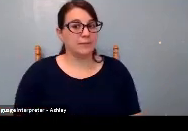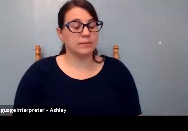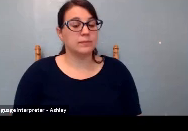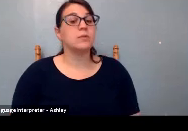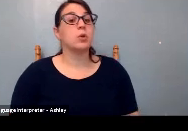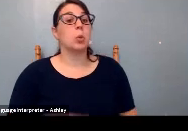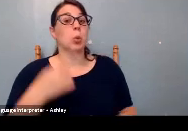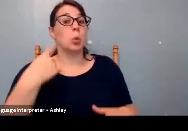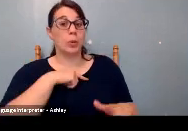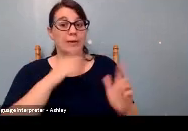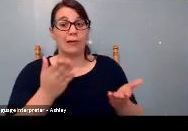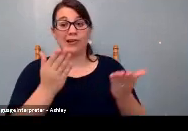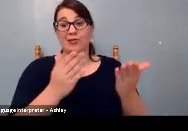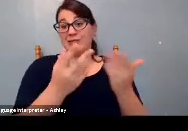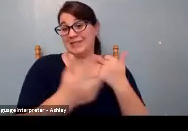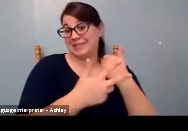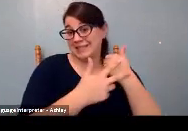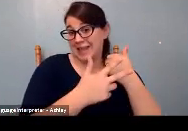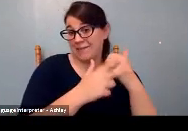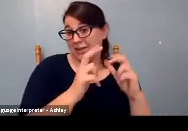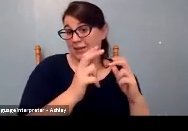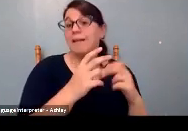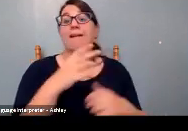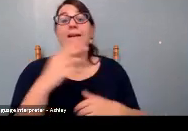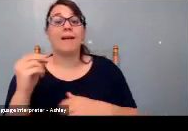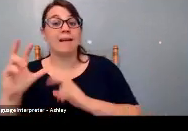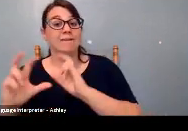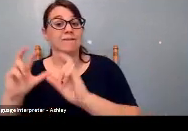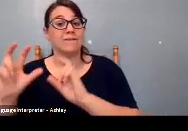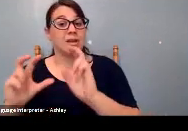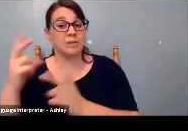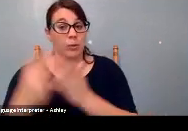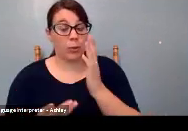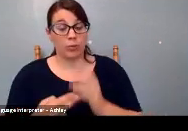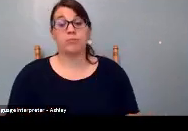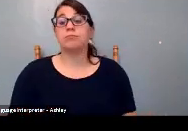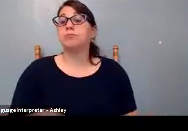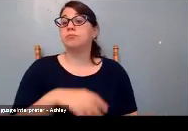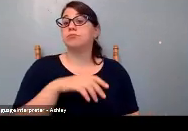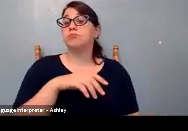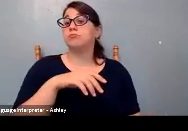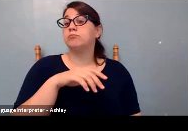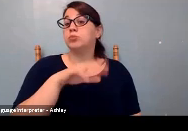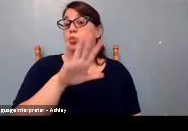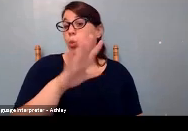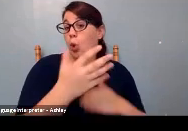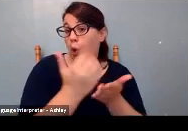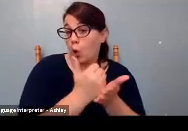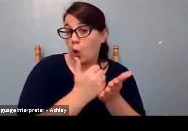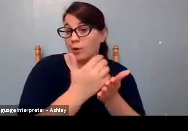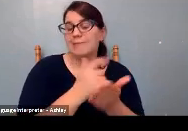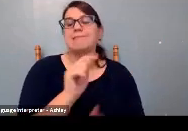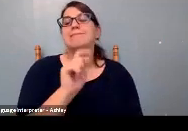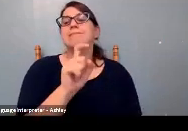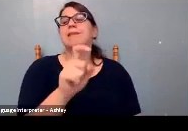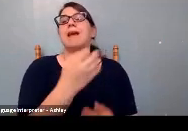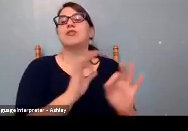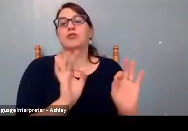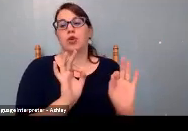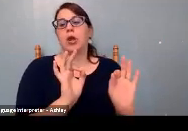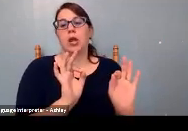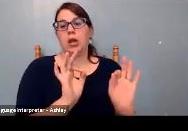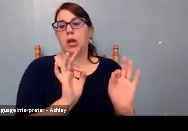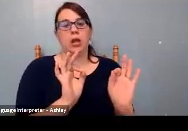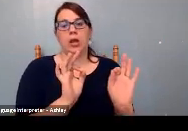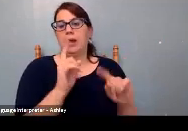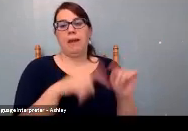investment options. The earnings grow tax-free. Where it's different from a 529 college savings is 529